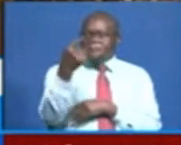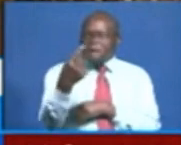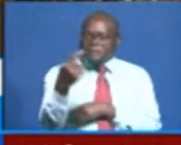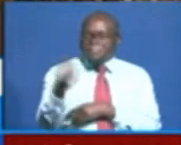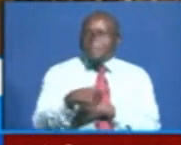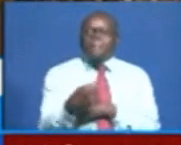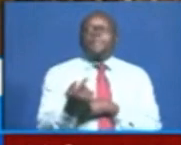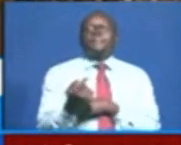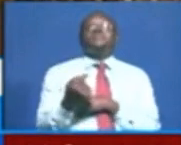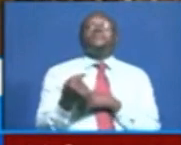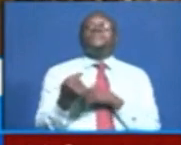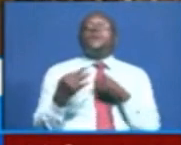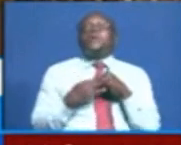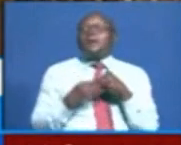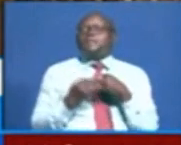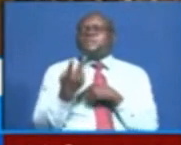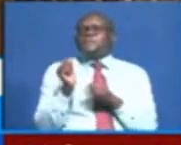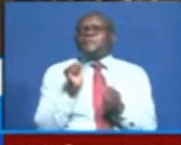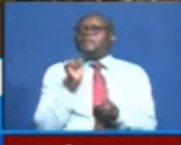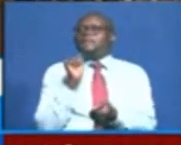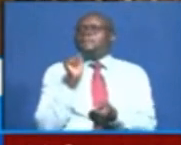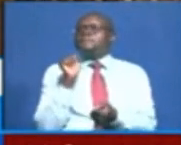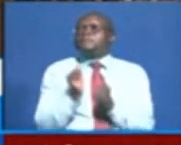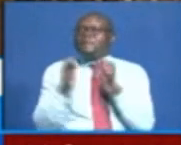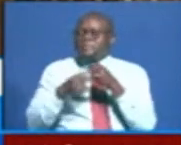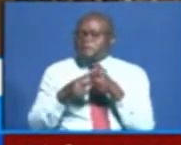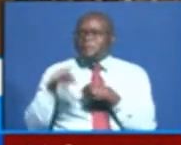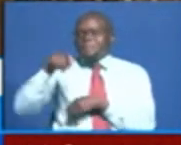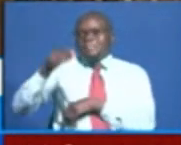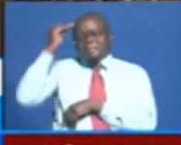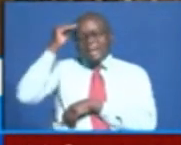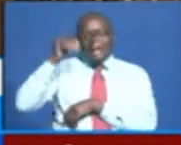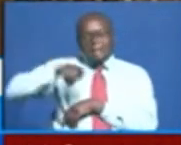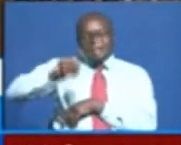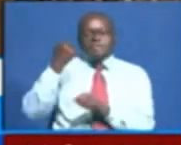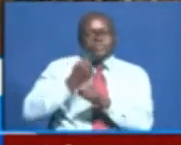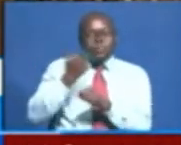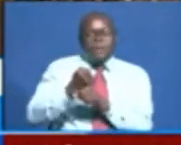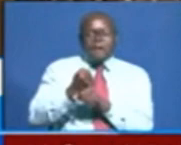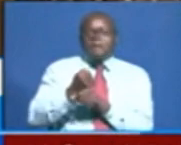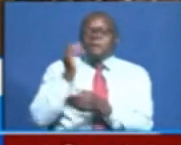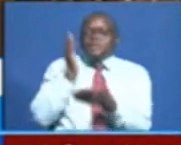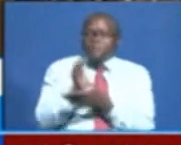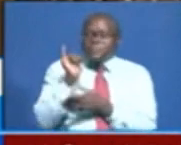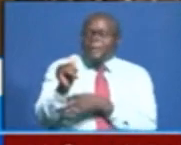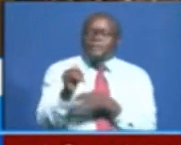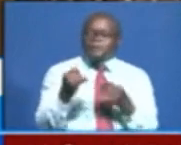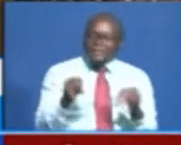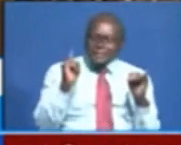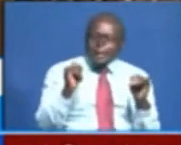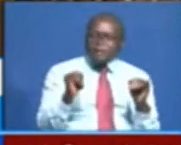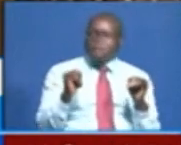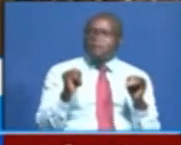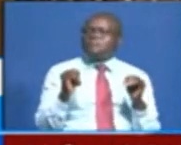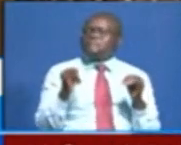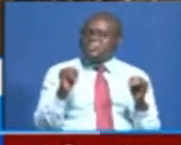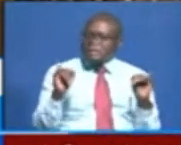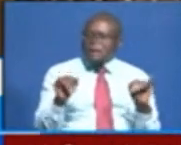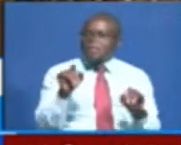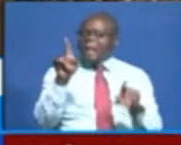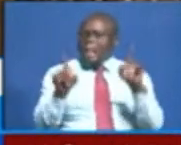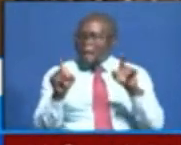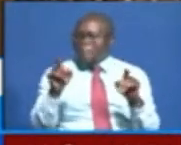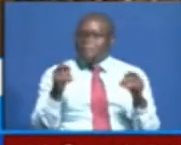to learn how to swim by swimming. It was largely trial and error at first.